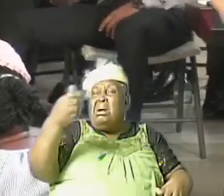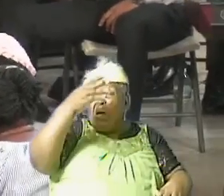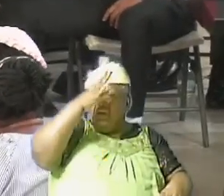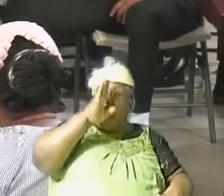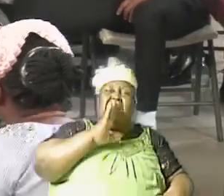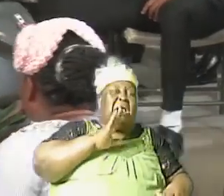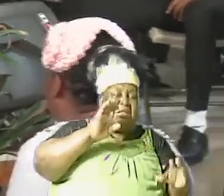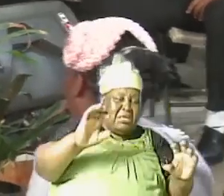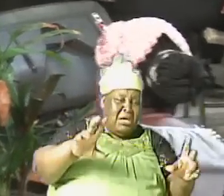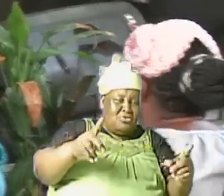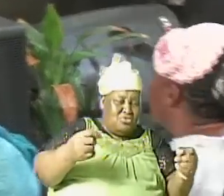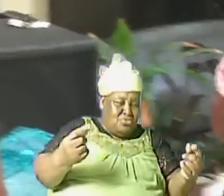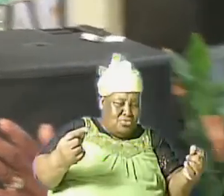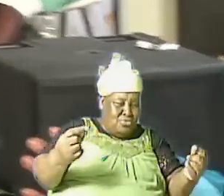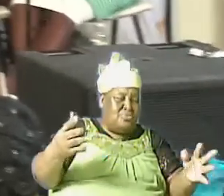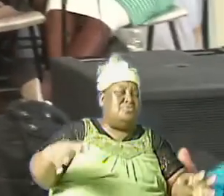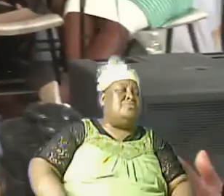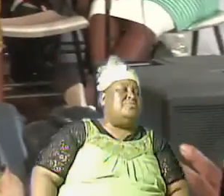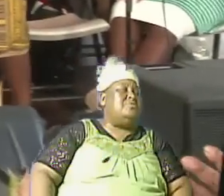others.